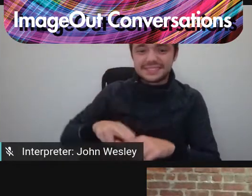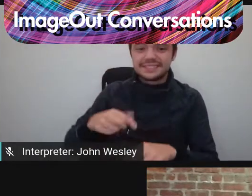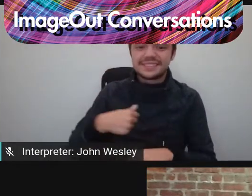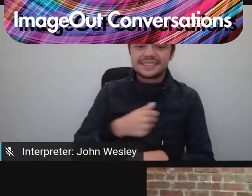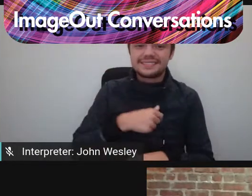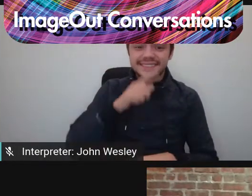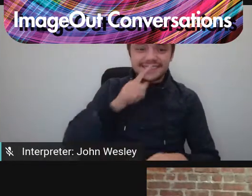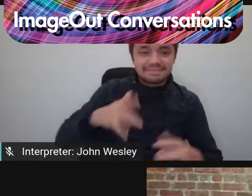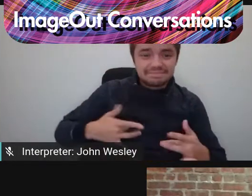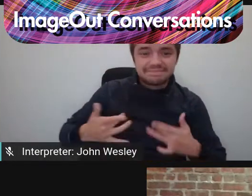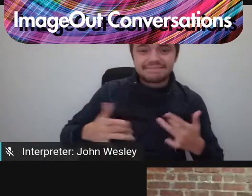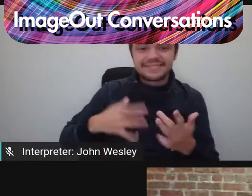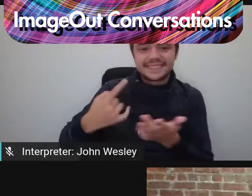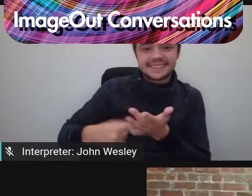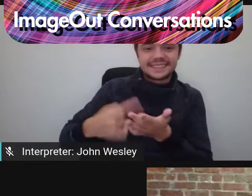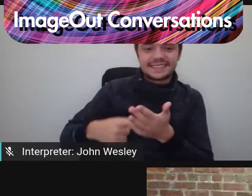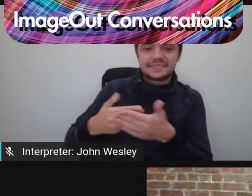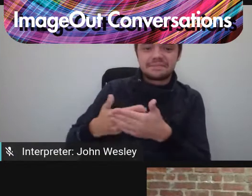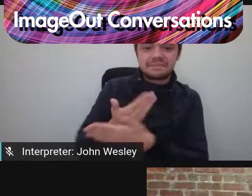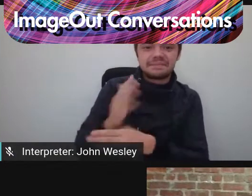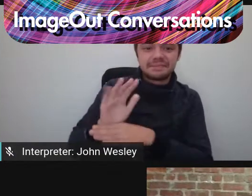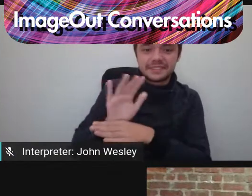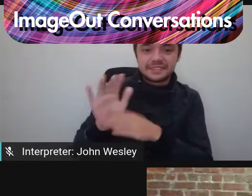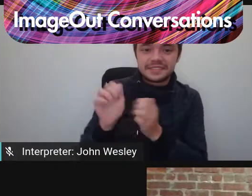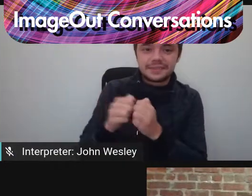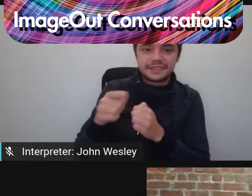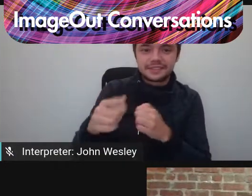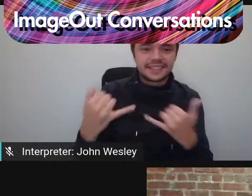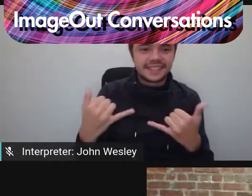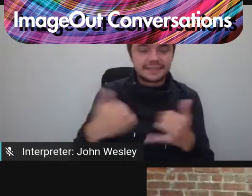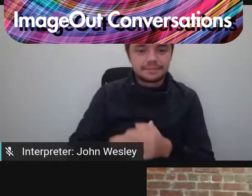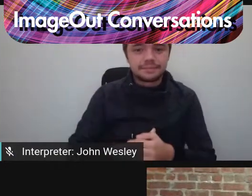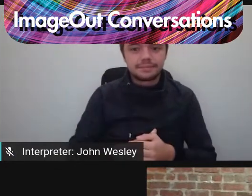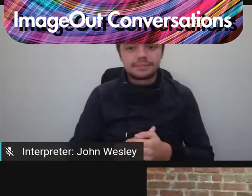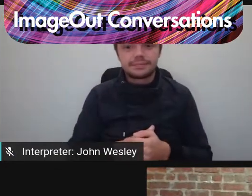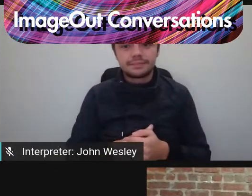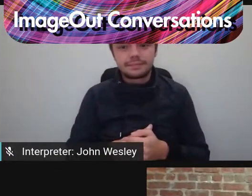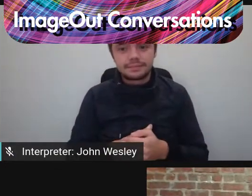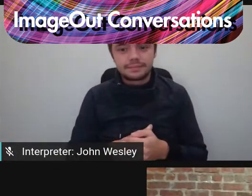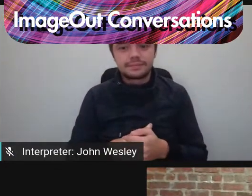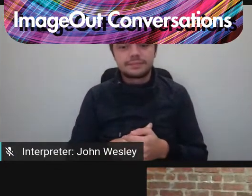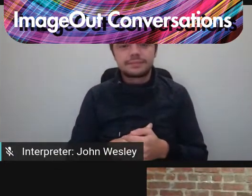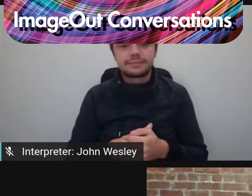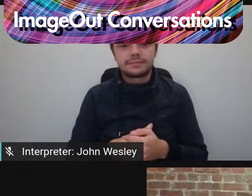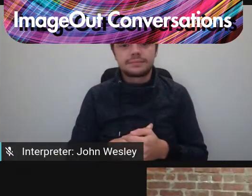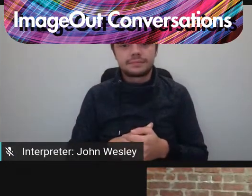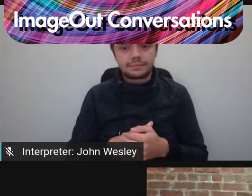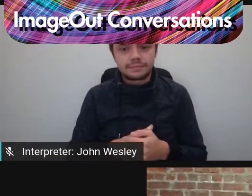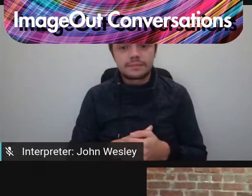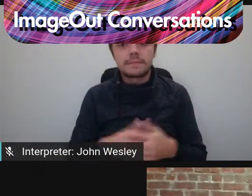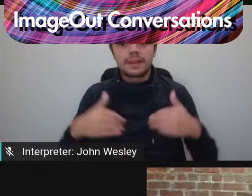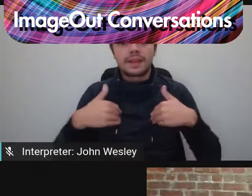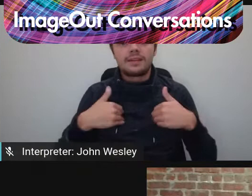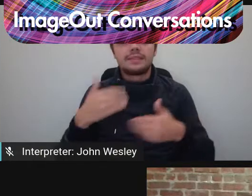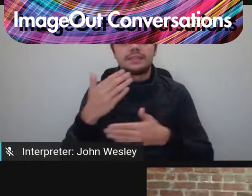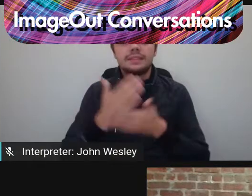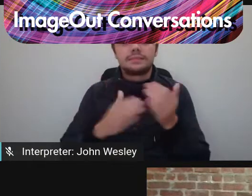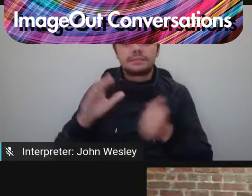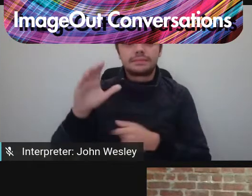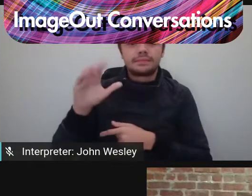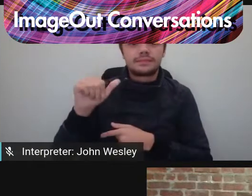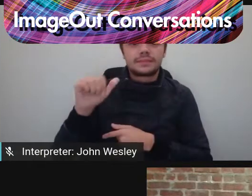talk about our film with you today. Yeah, so we have some cast members that you brought in with you tonight. So